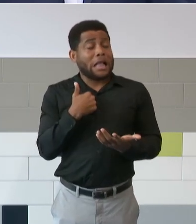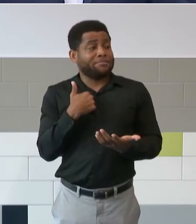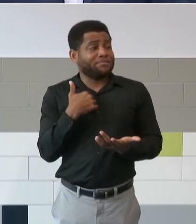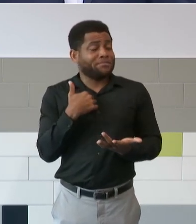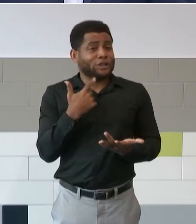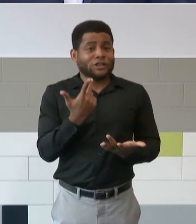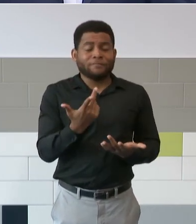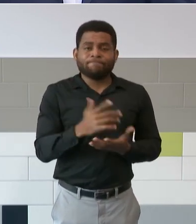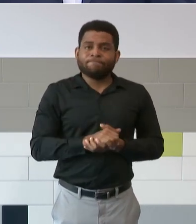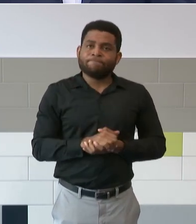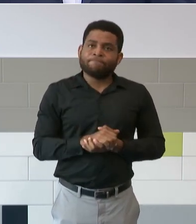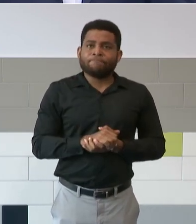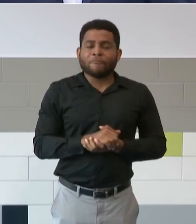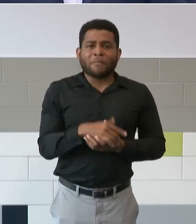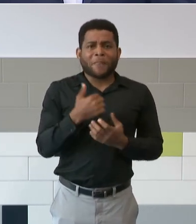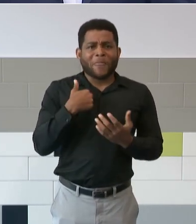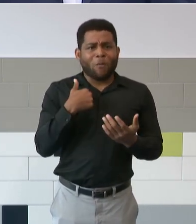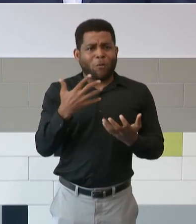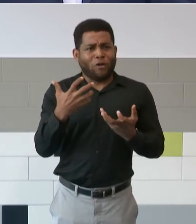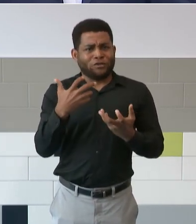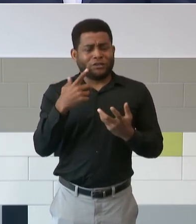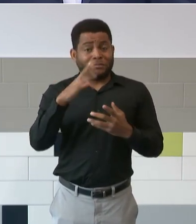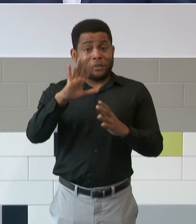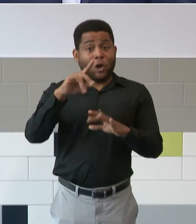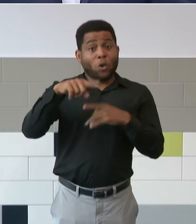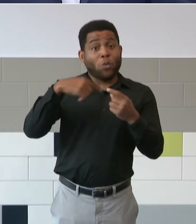anytime any part of the government is